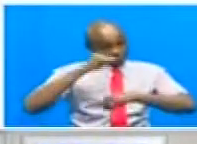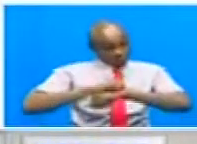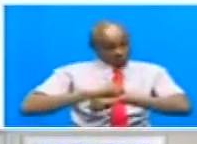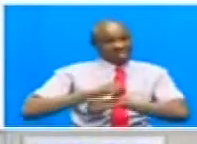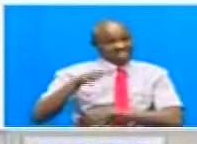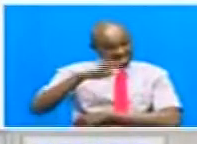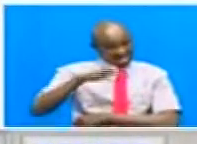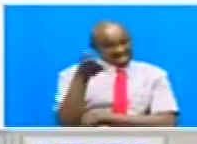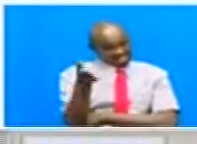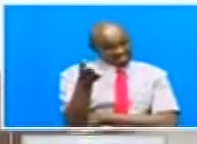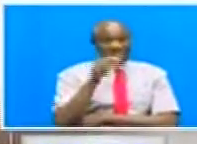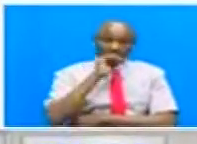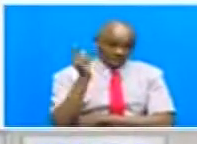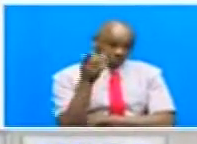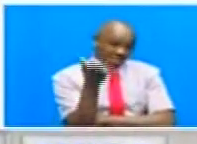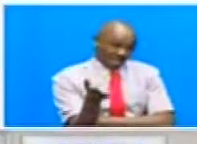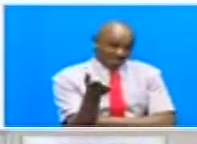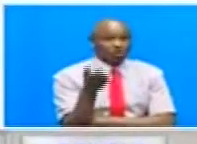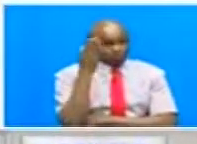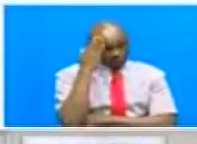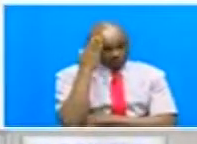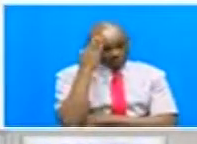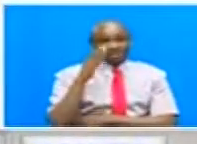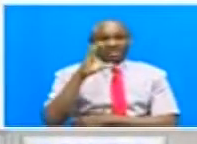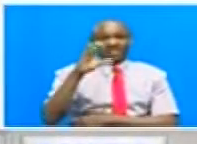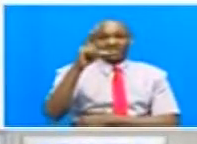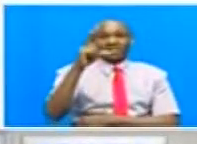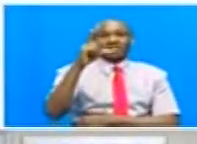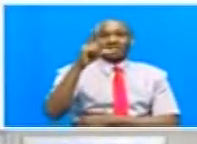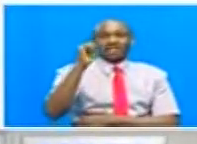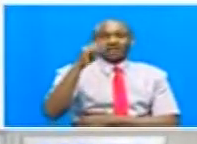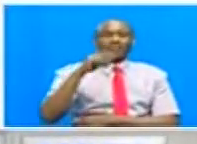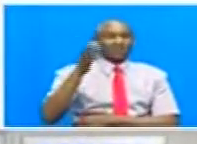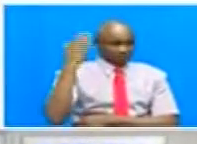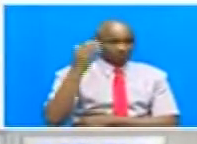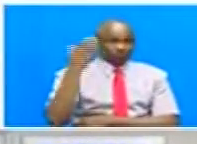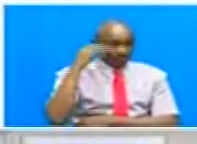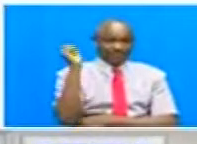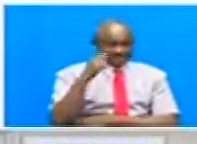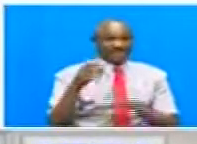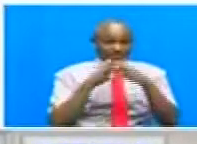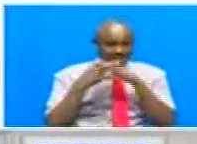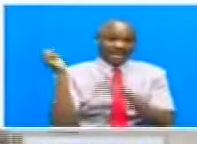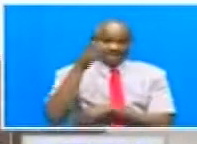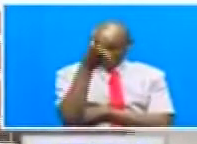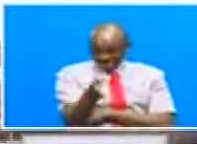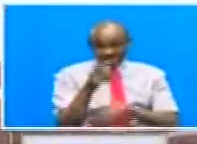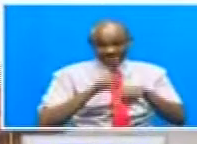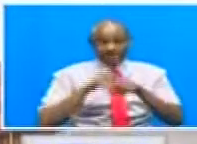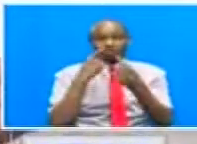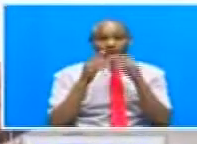schools around the city, where Clinton came when he was visiting the country about free primary